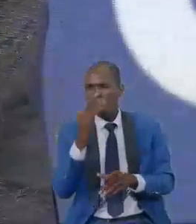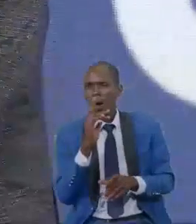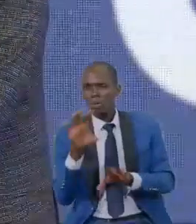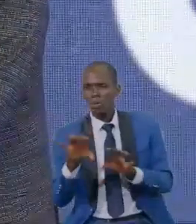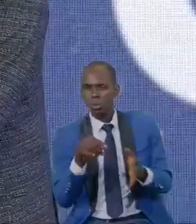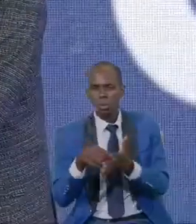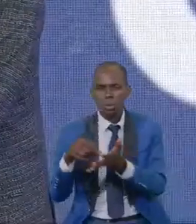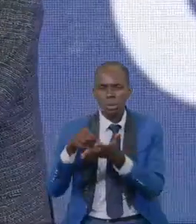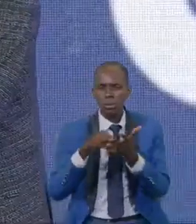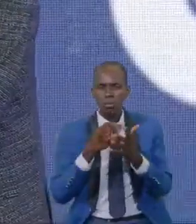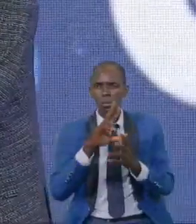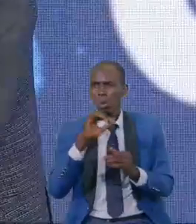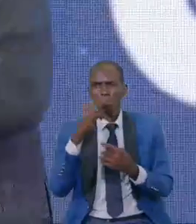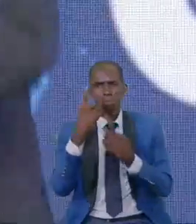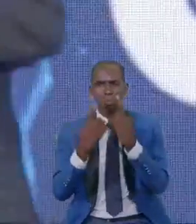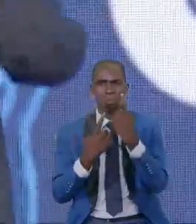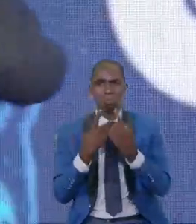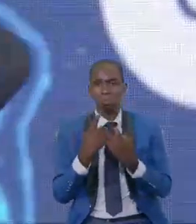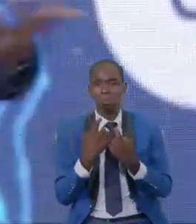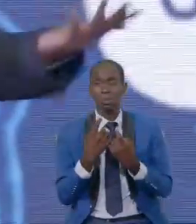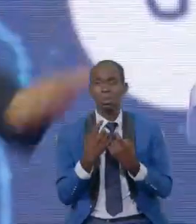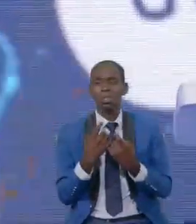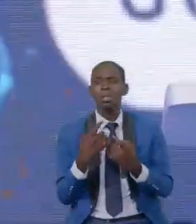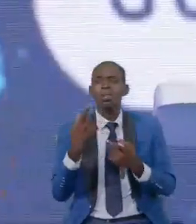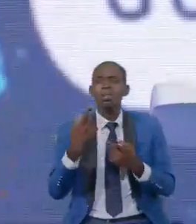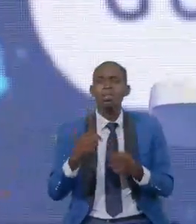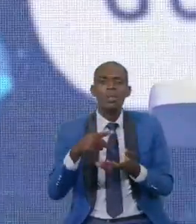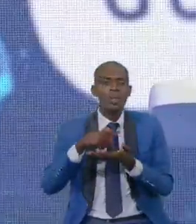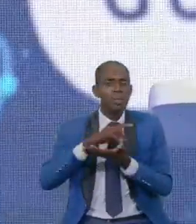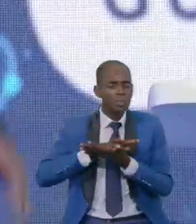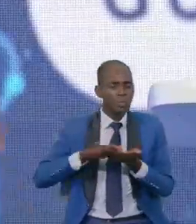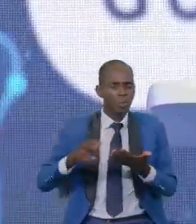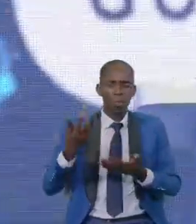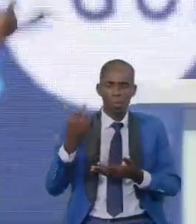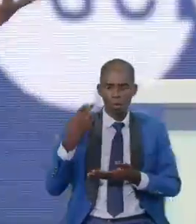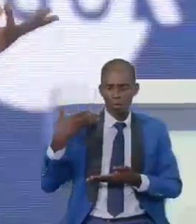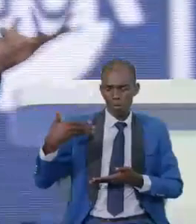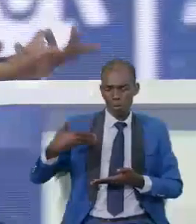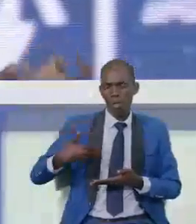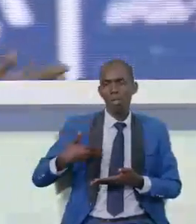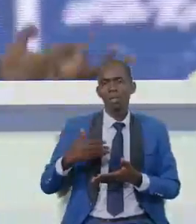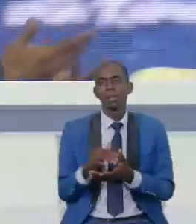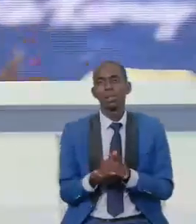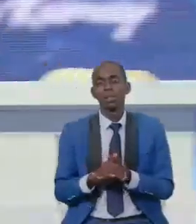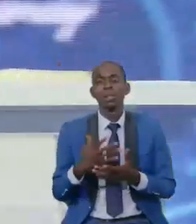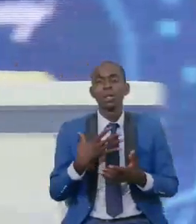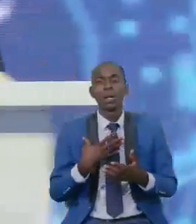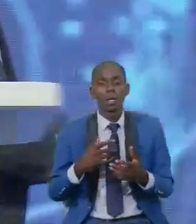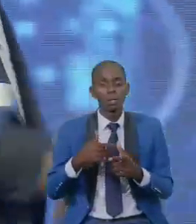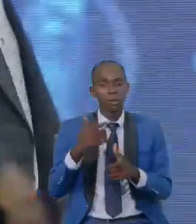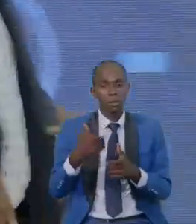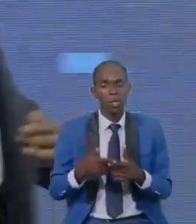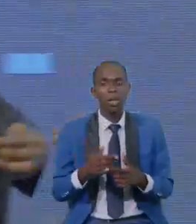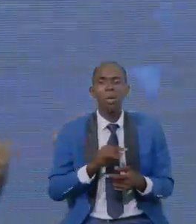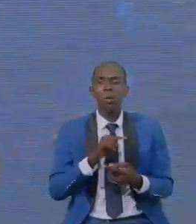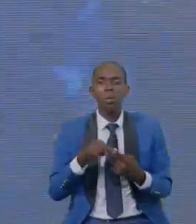that? The purity was there. And then, but I wanted